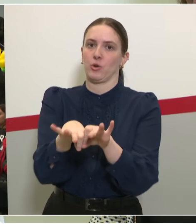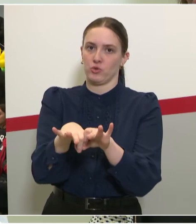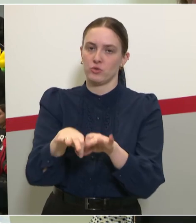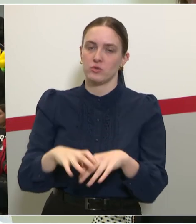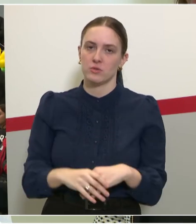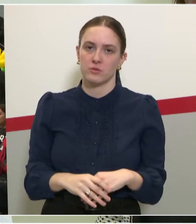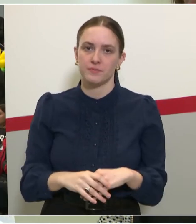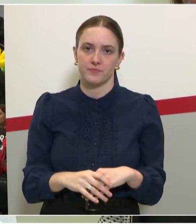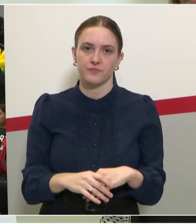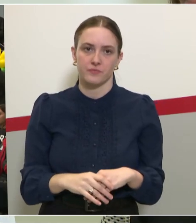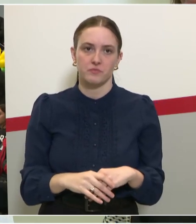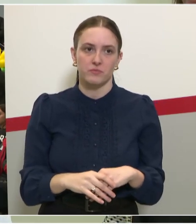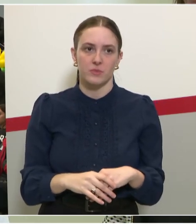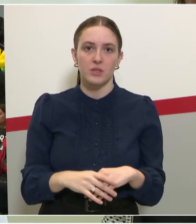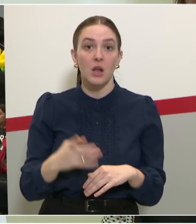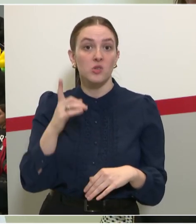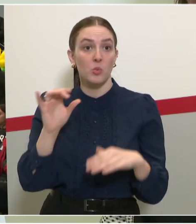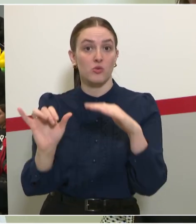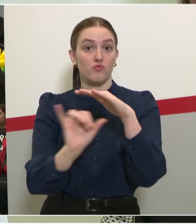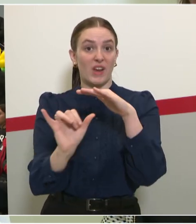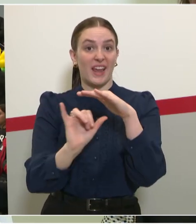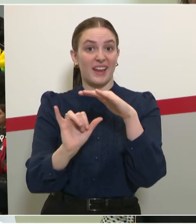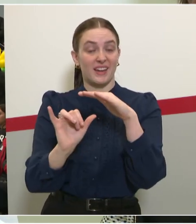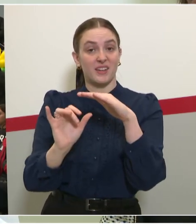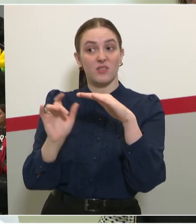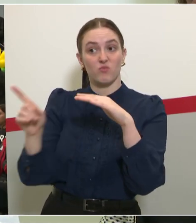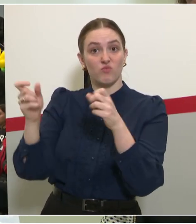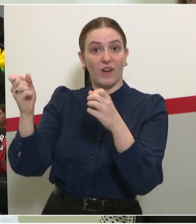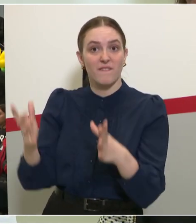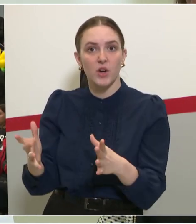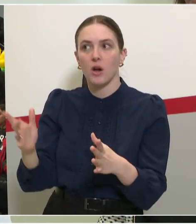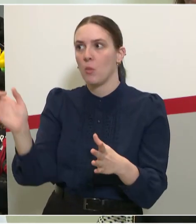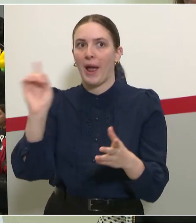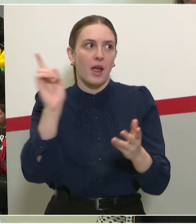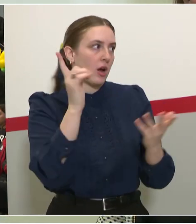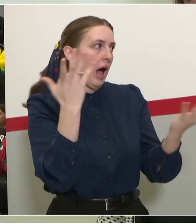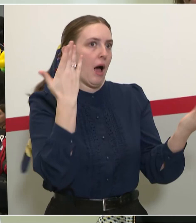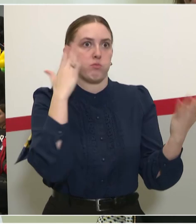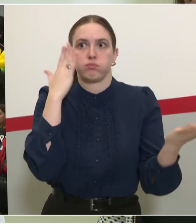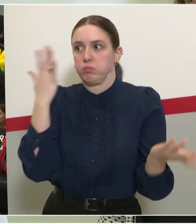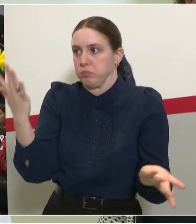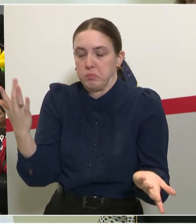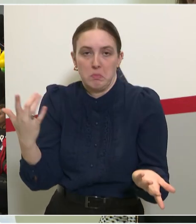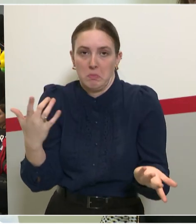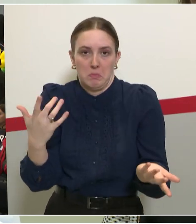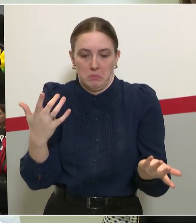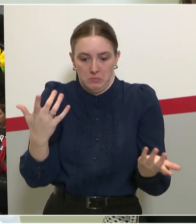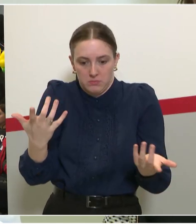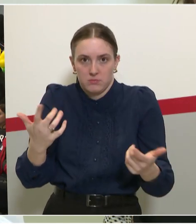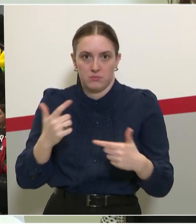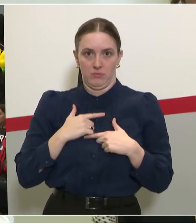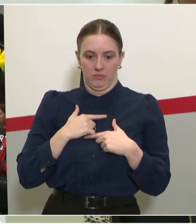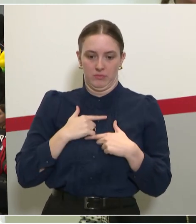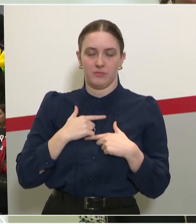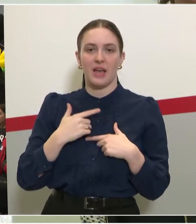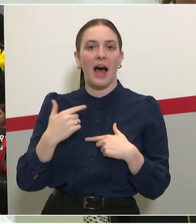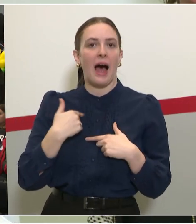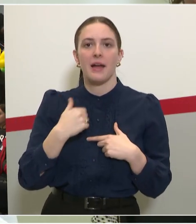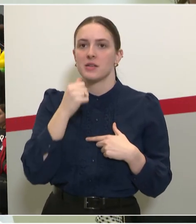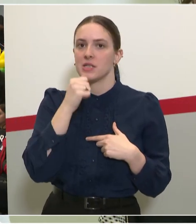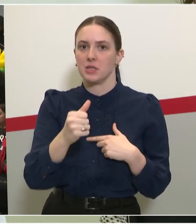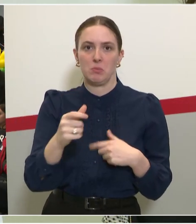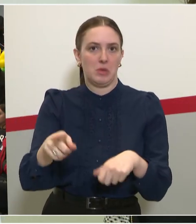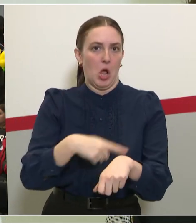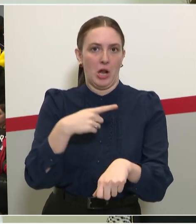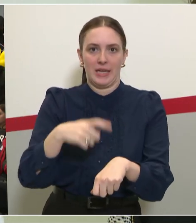So the train conductor was nowhere to be seen, and once again, I knew I had to do something. I didn't get long to think. I didn't